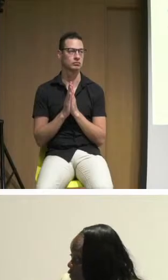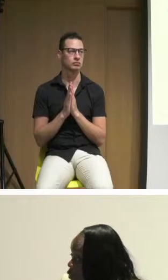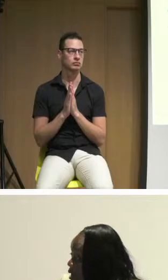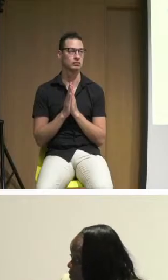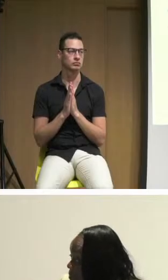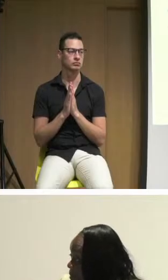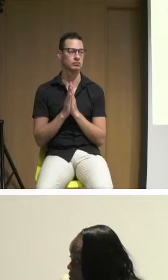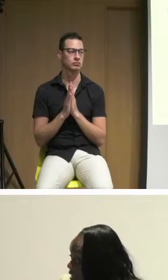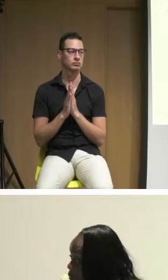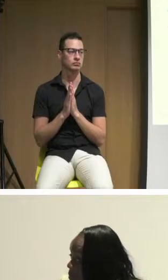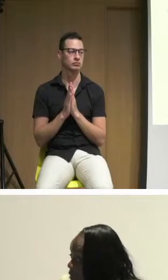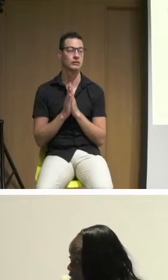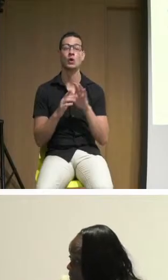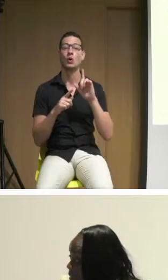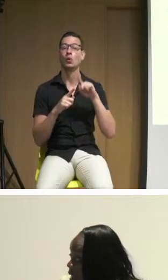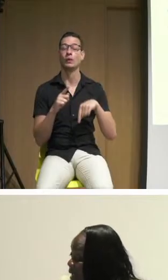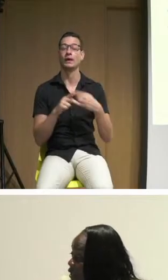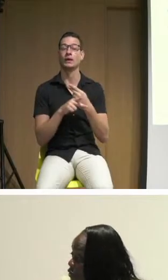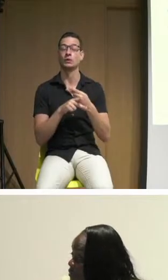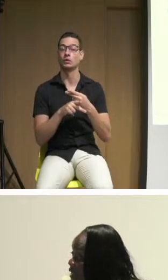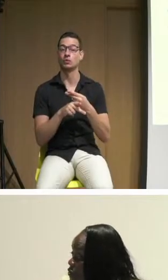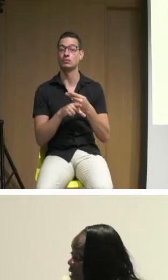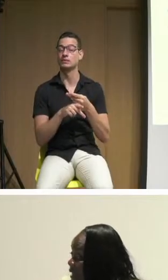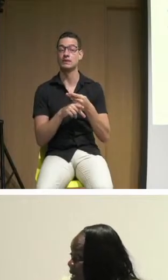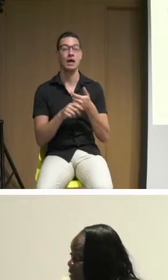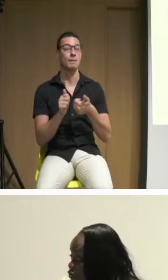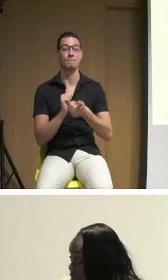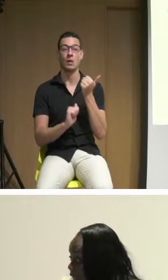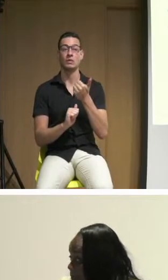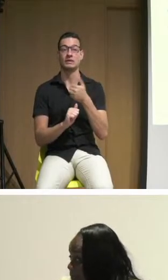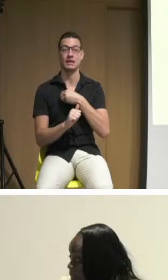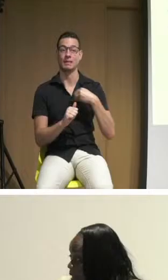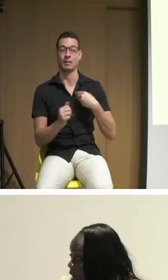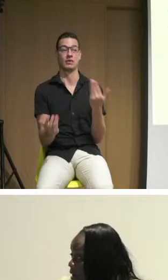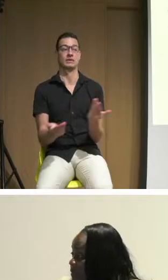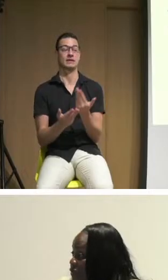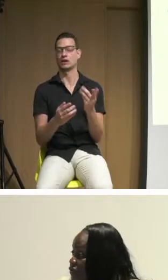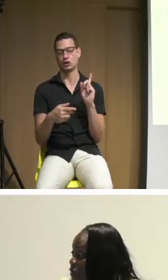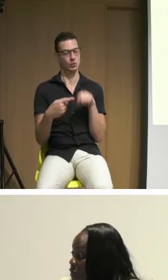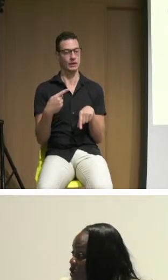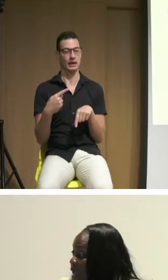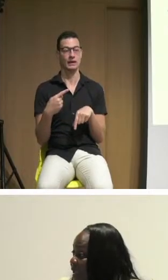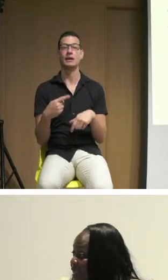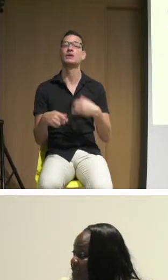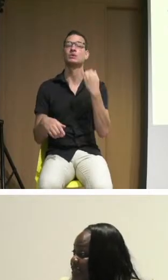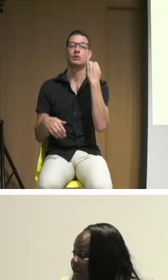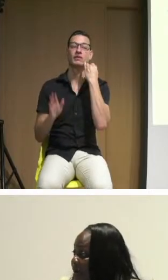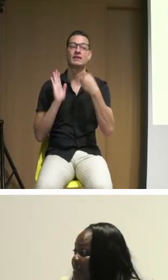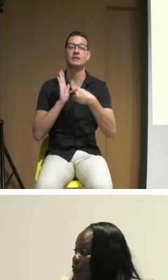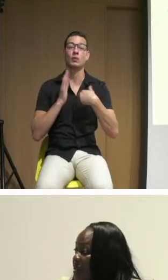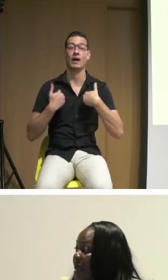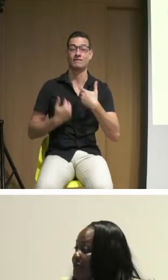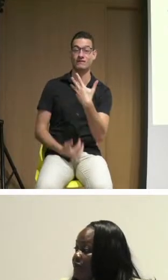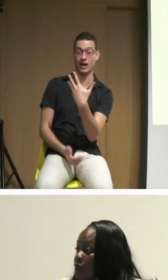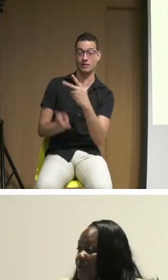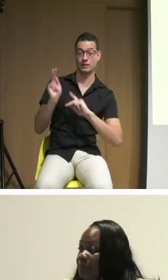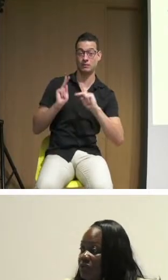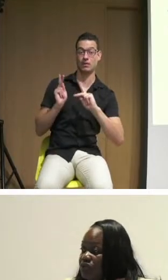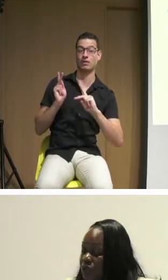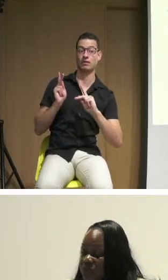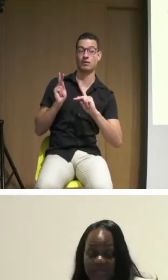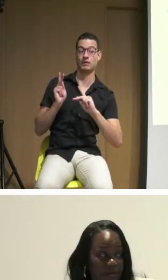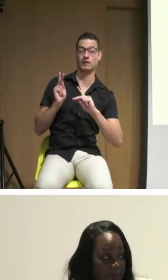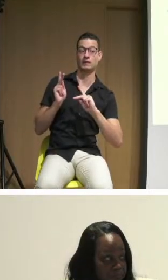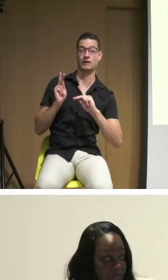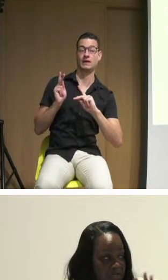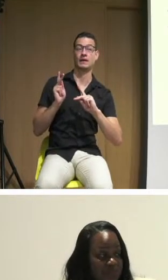of the vote of the members that were present. I learned that you cannot do that. And so any time that we have a vote, and I'm going to